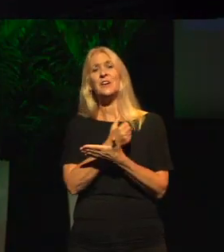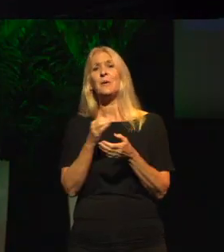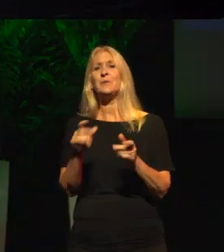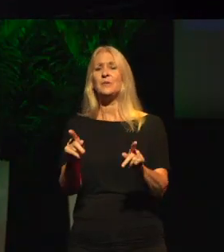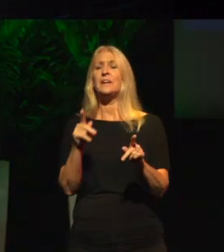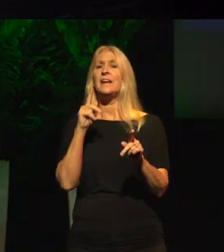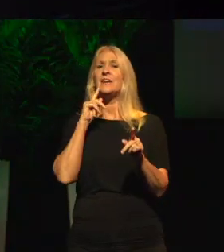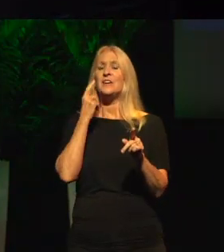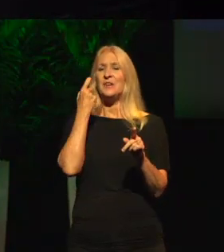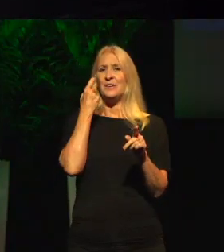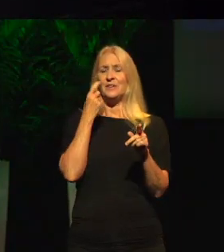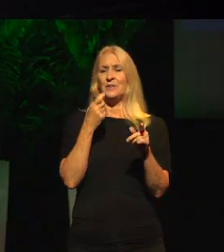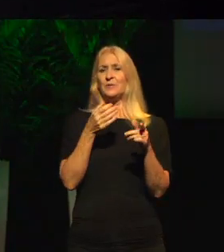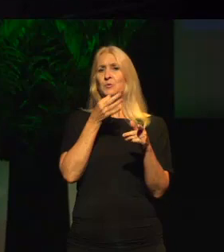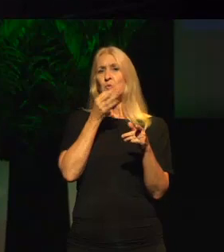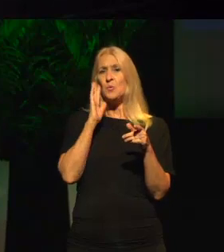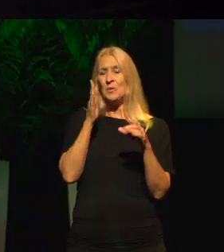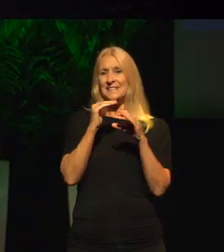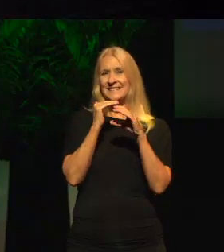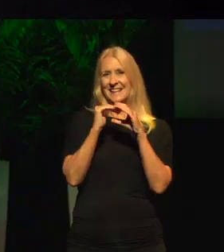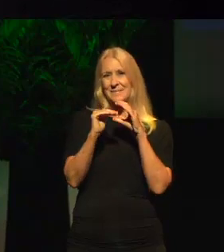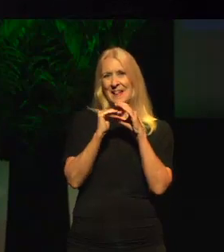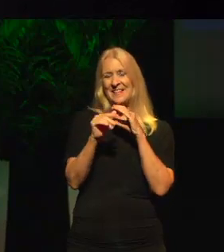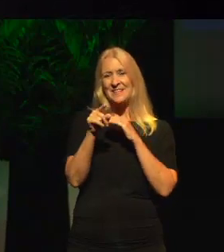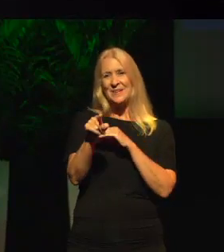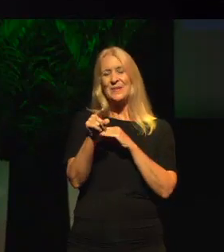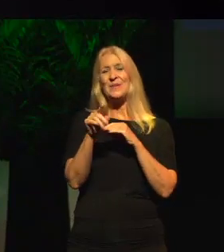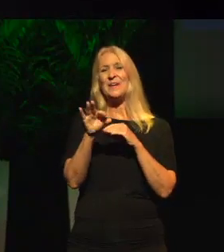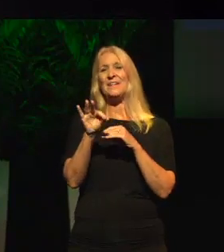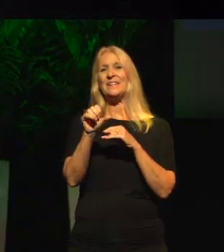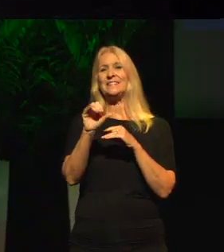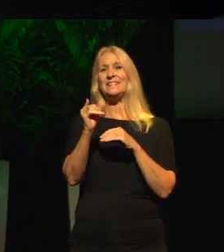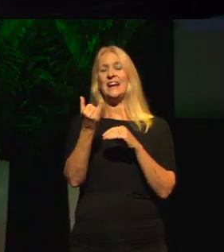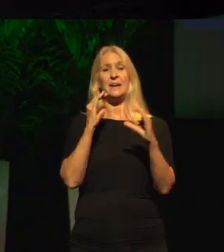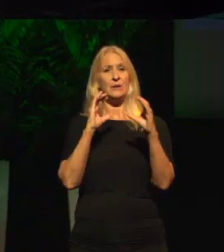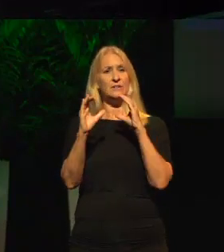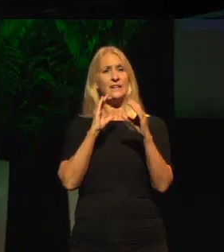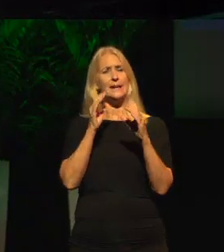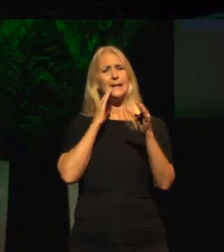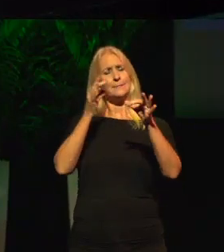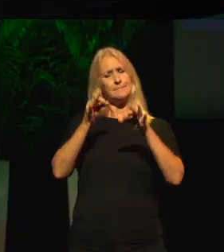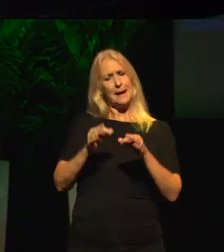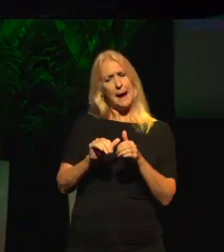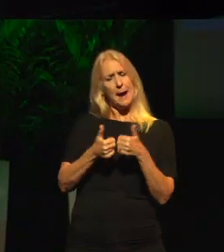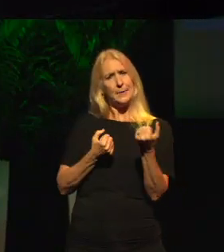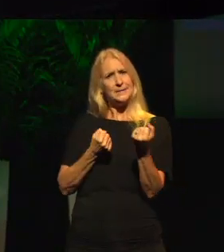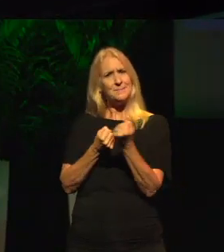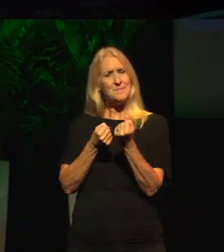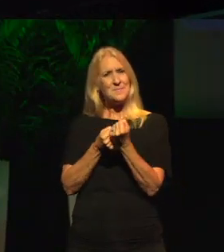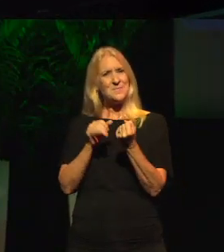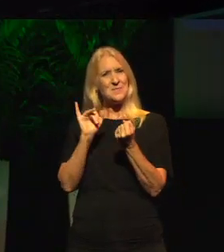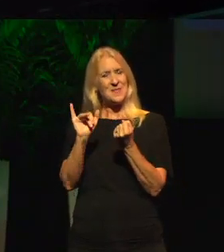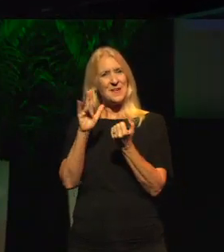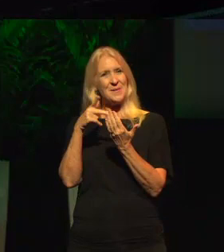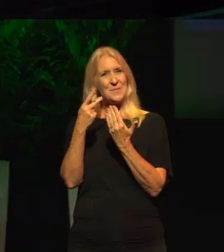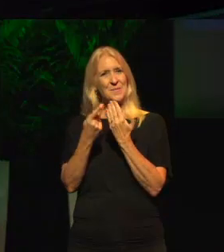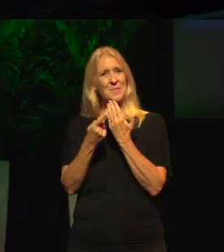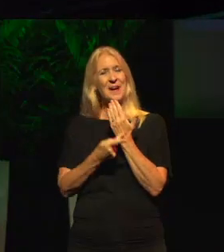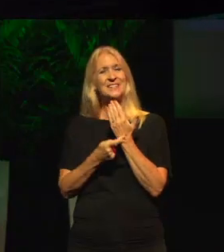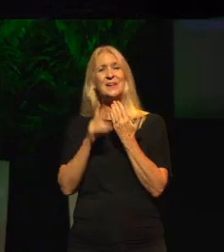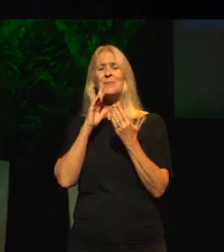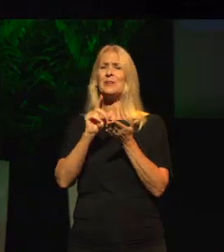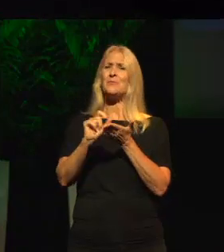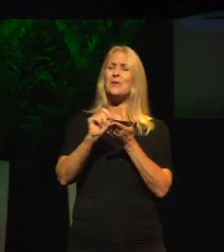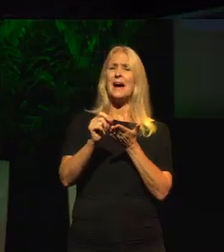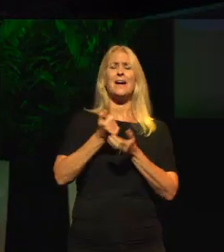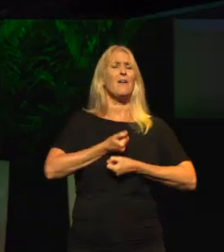an email from FSCJ Communications. It has more information about how you can support this initiative. What we're going to do is write